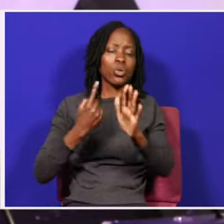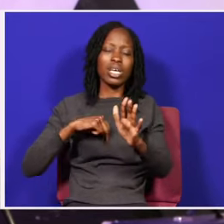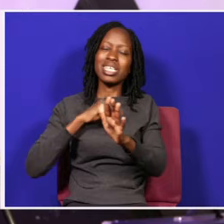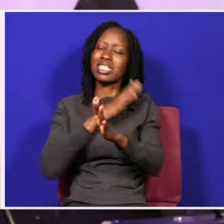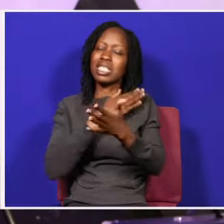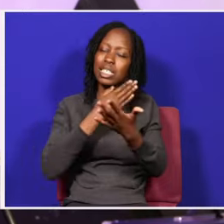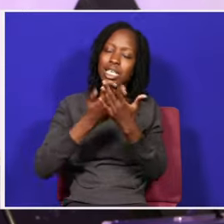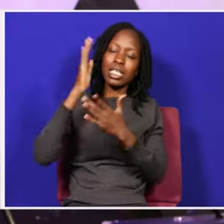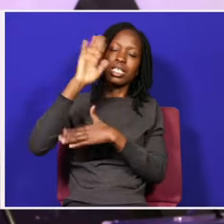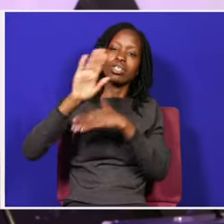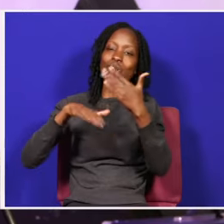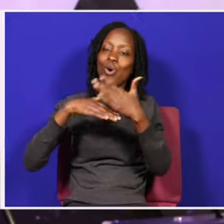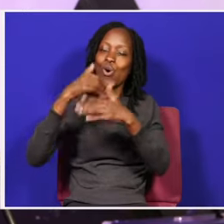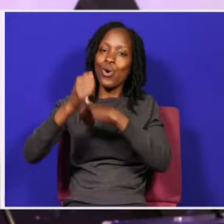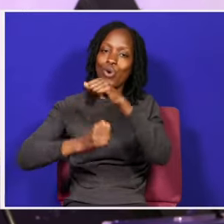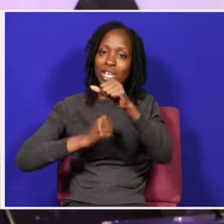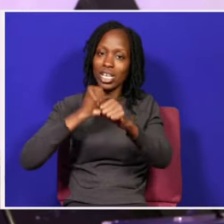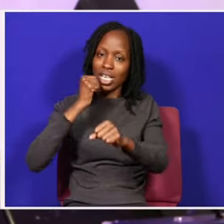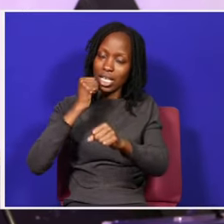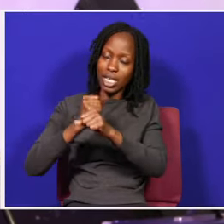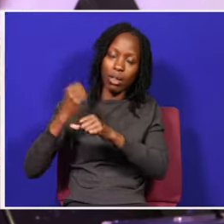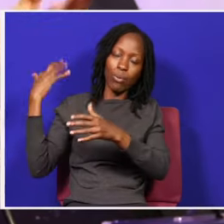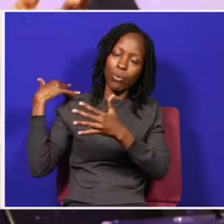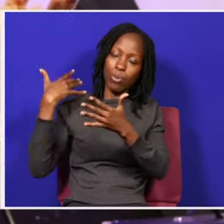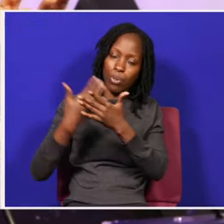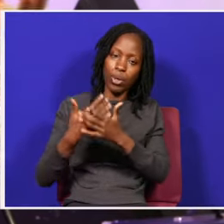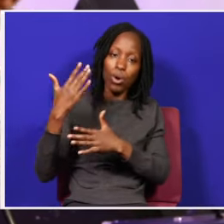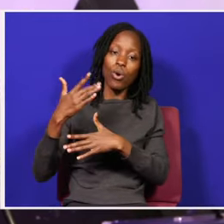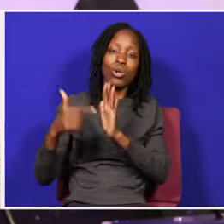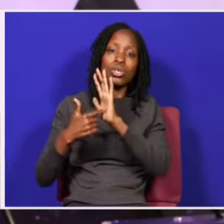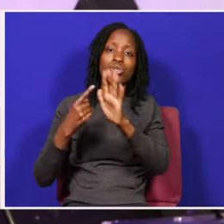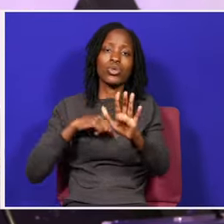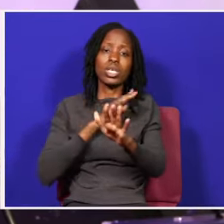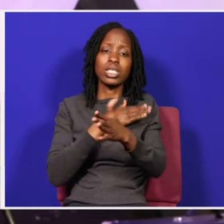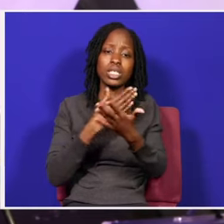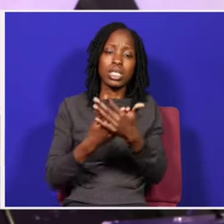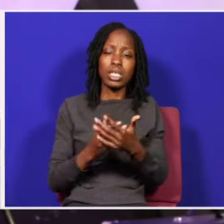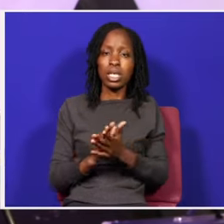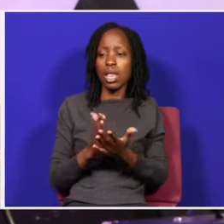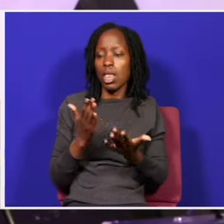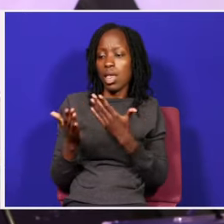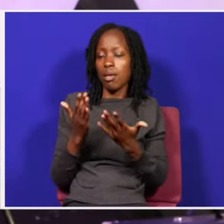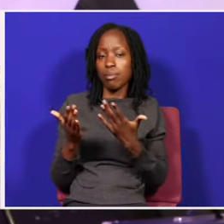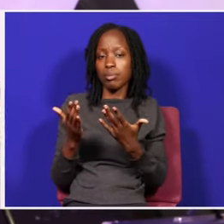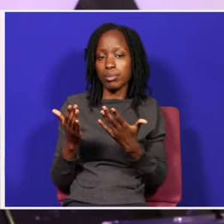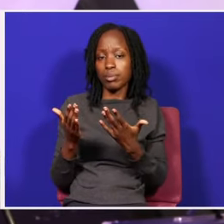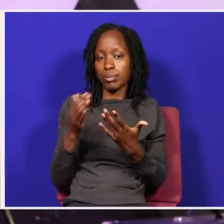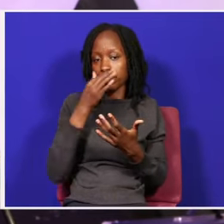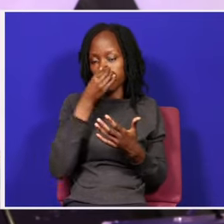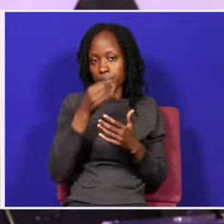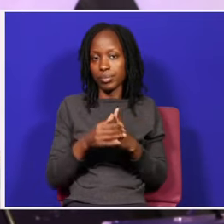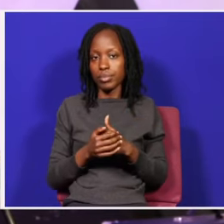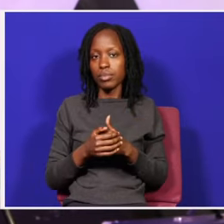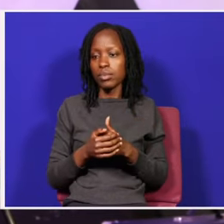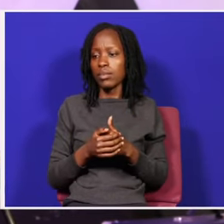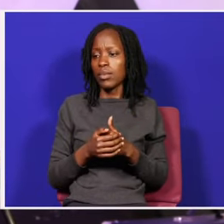us throughout the year, through every single year. You may not have noticed all the near misses that could have taken